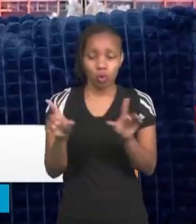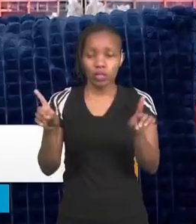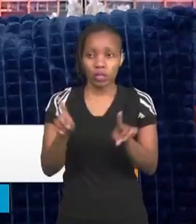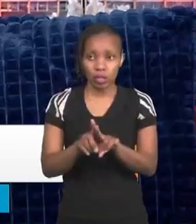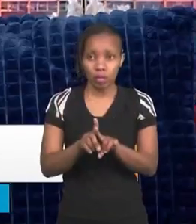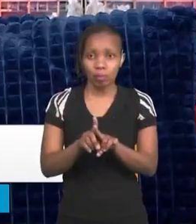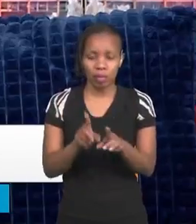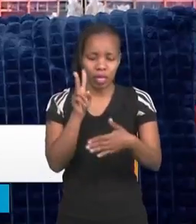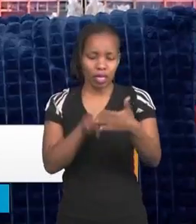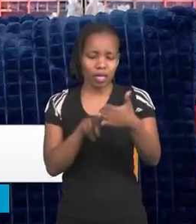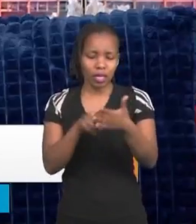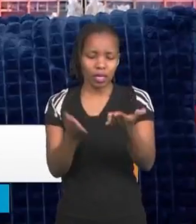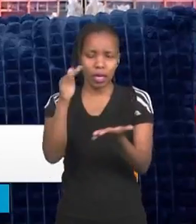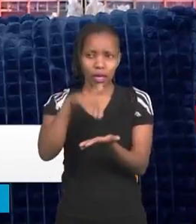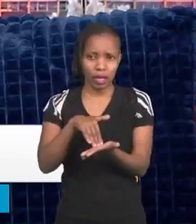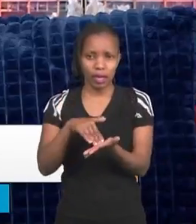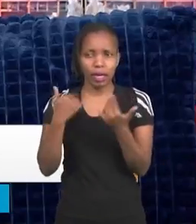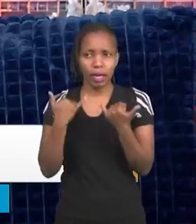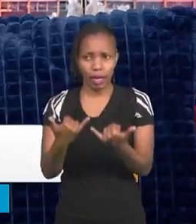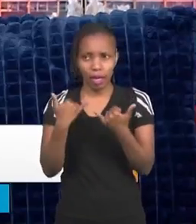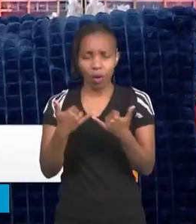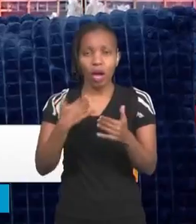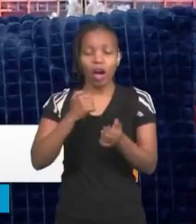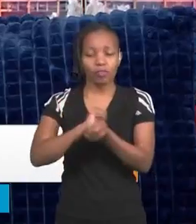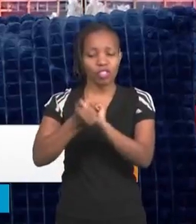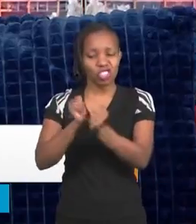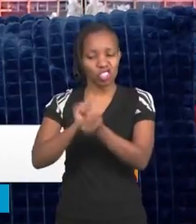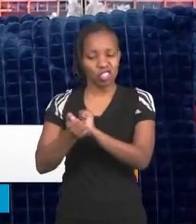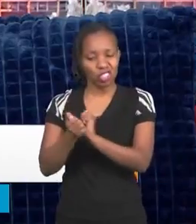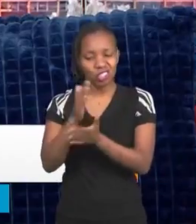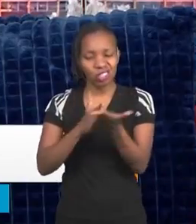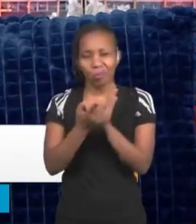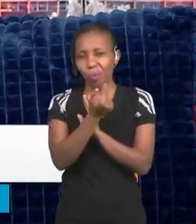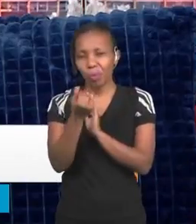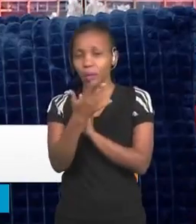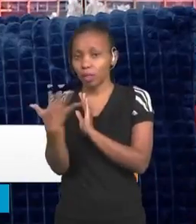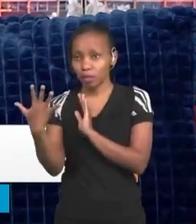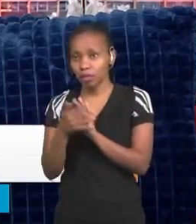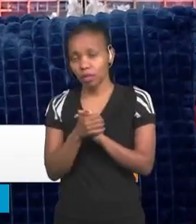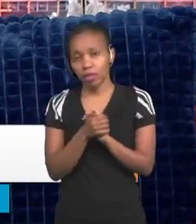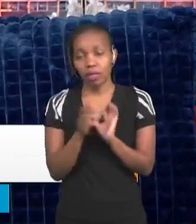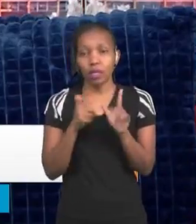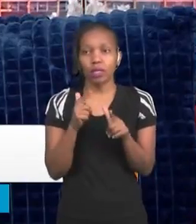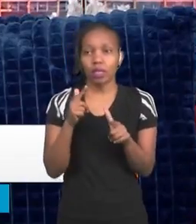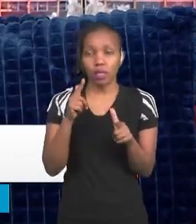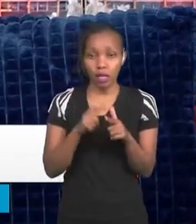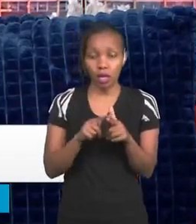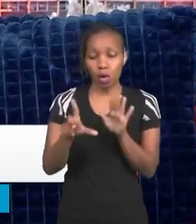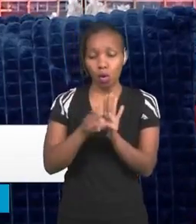being revised at the moment. There's amendments so that the penalties can also be made